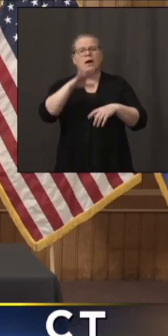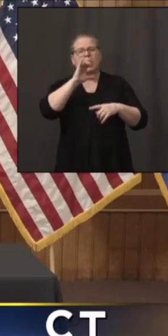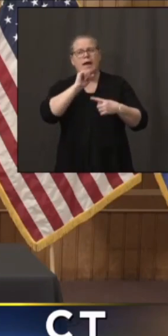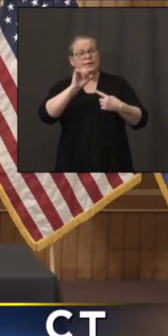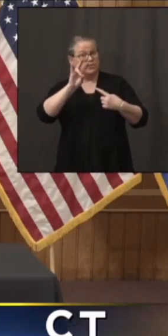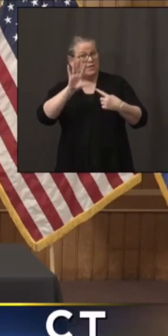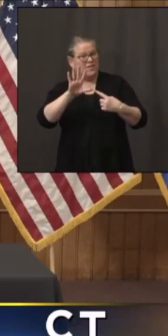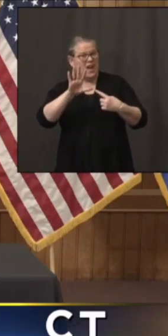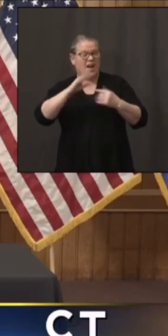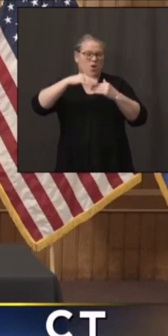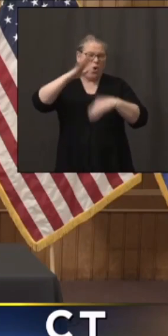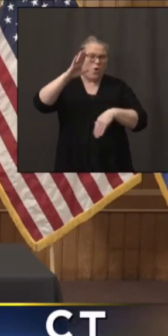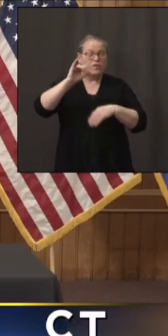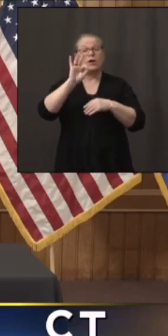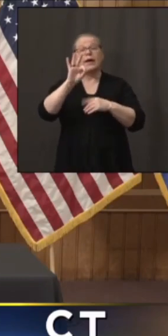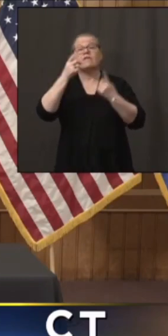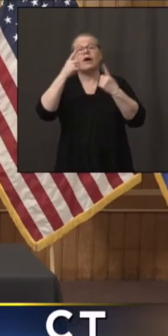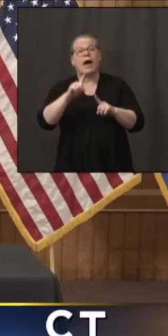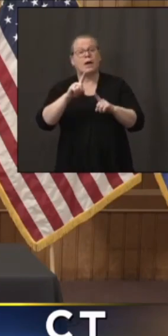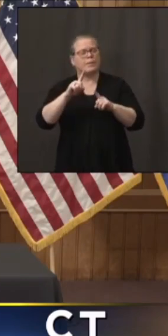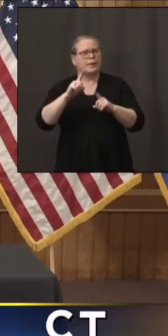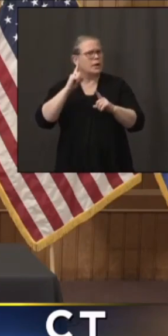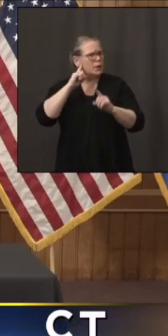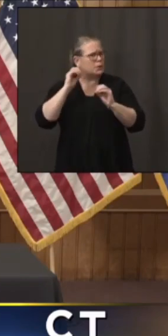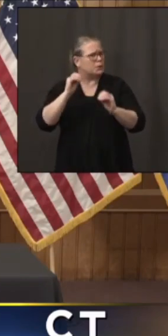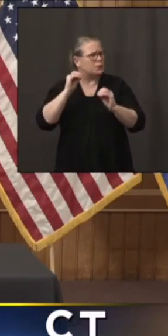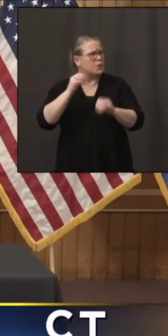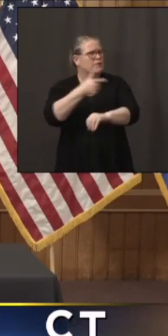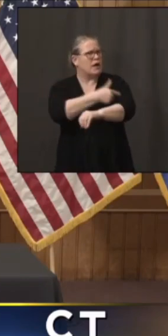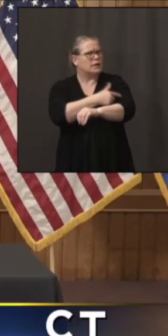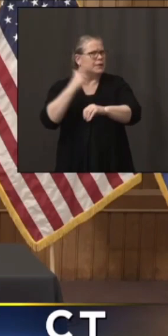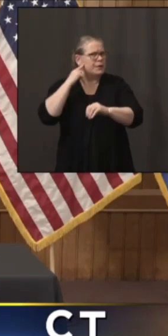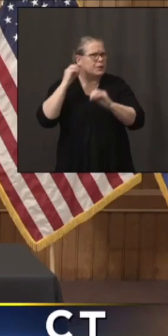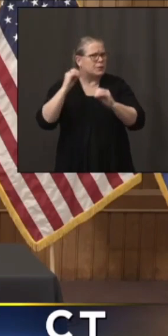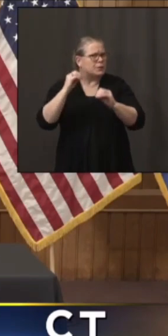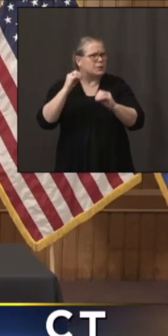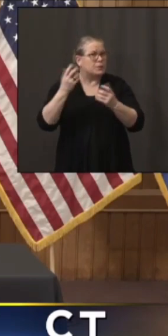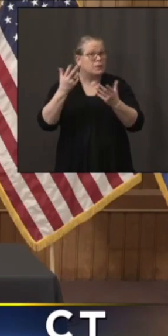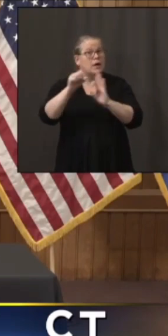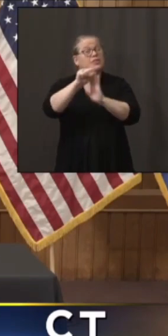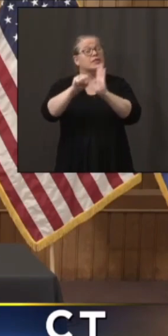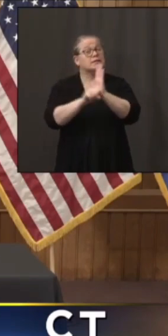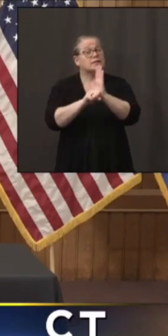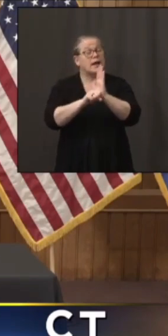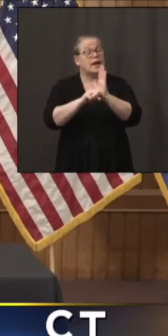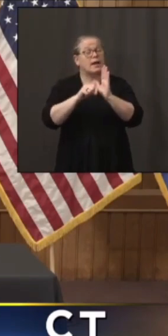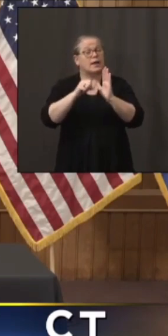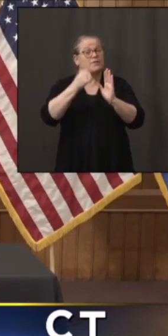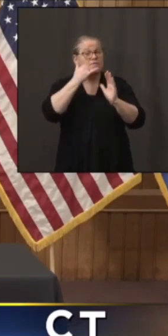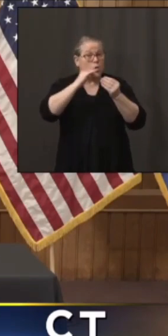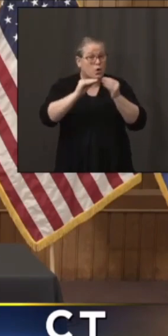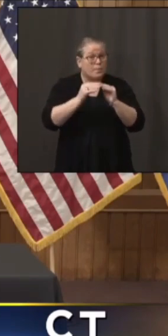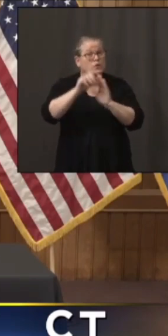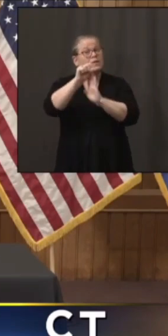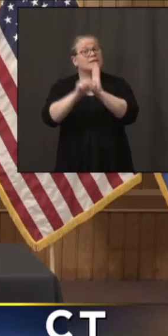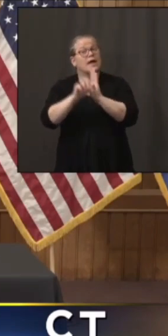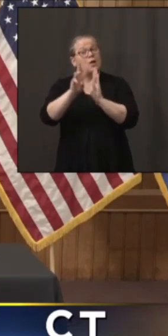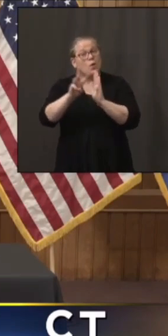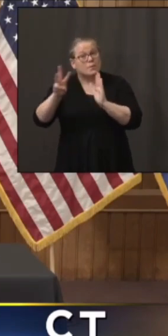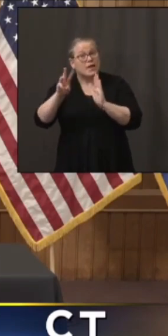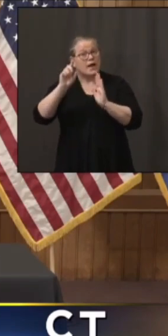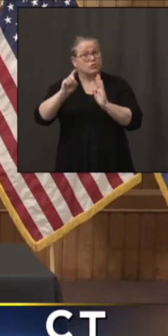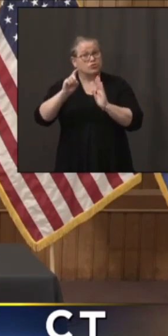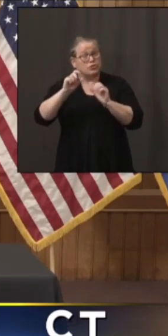by somebody about vaccination, are there the state numbers and the state website, is that where they should head to? And where will they